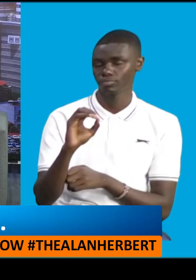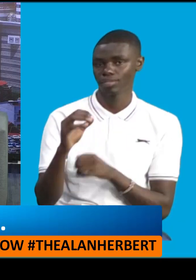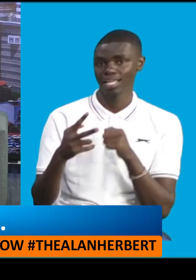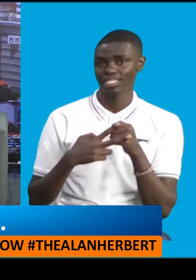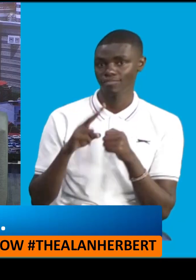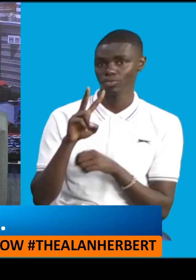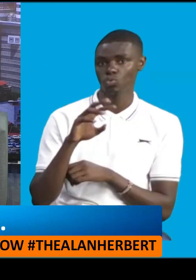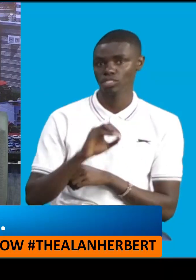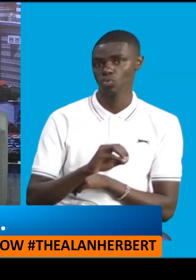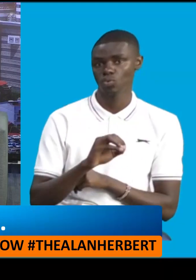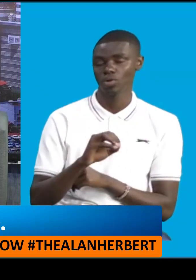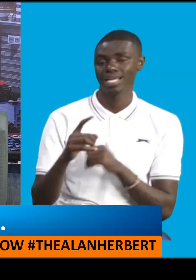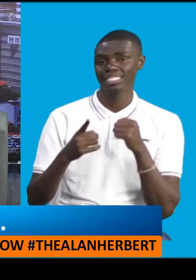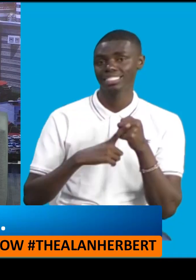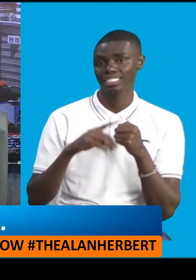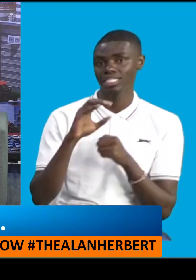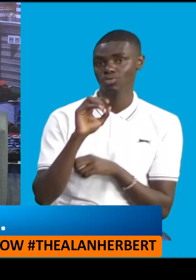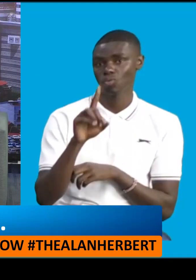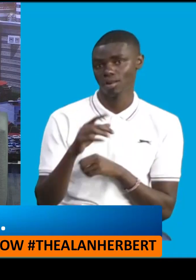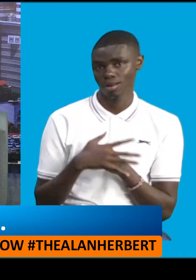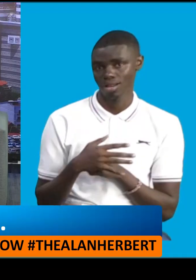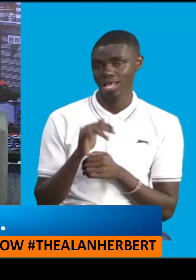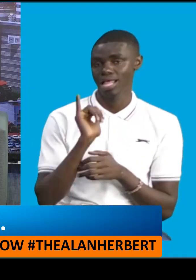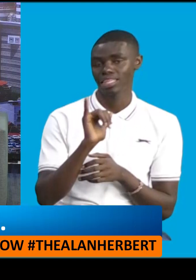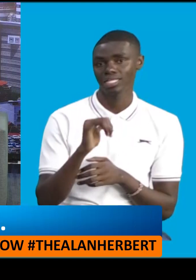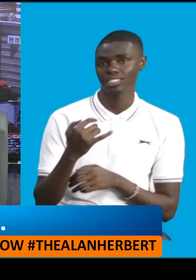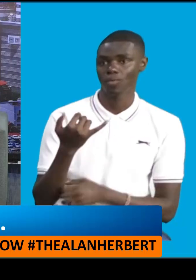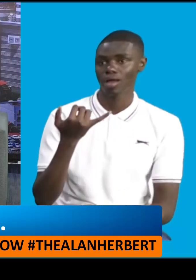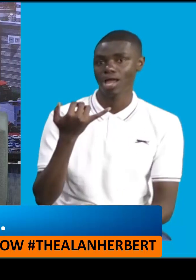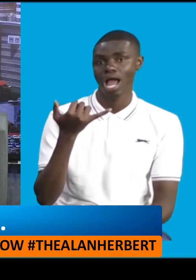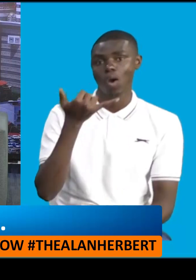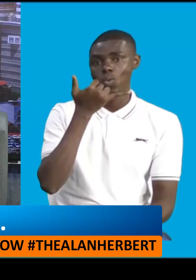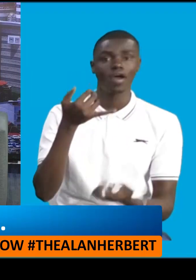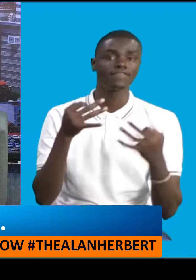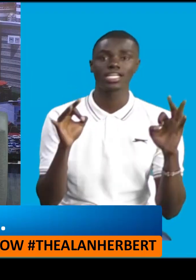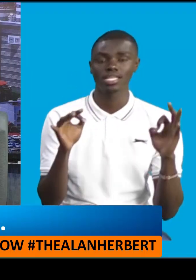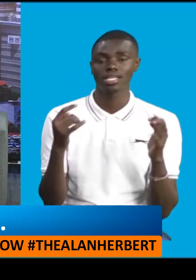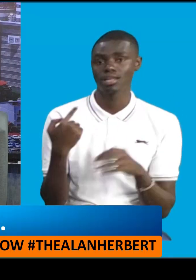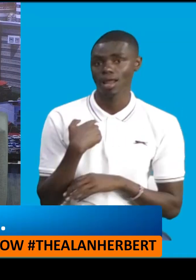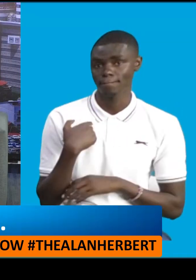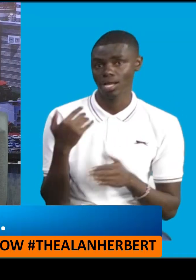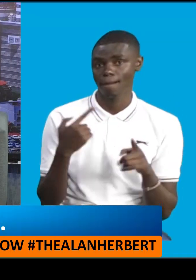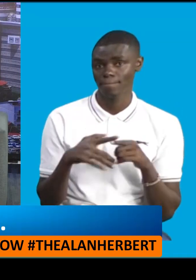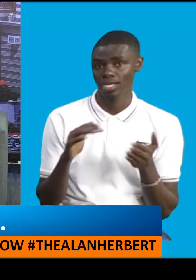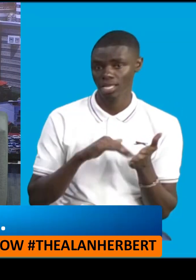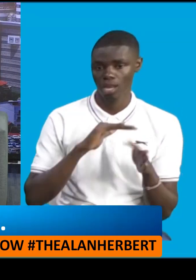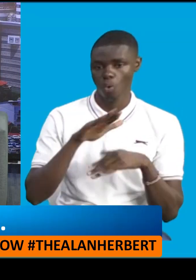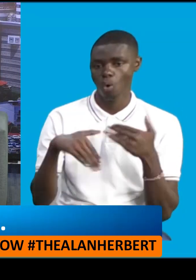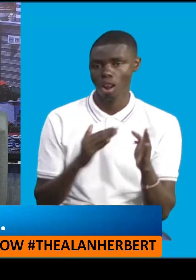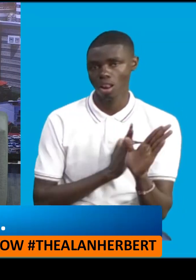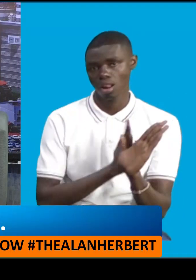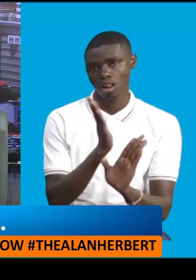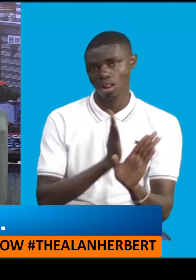0800 Yes. 720 601. Yeah. So that is our toll-free Number. Yeah. But again,